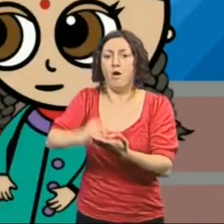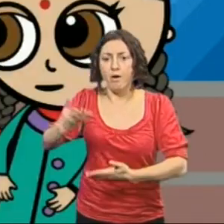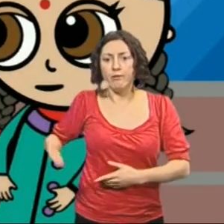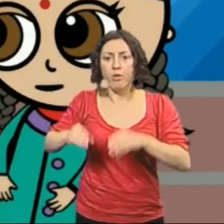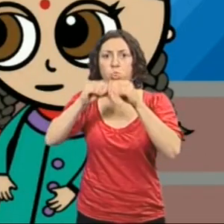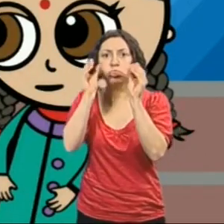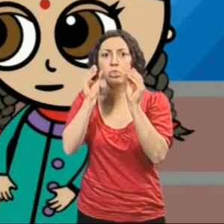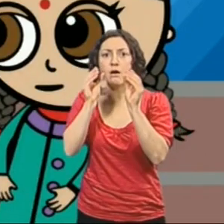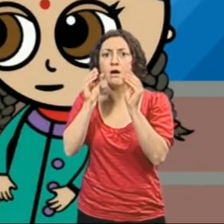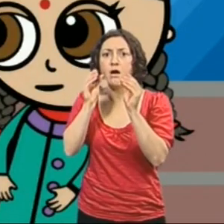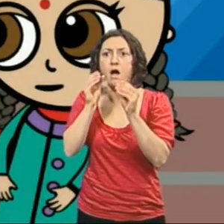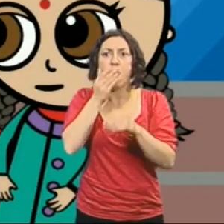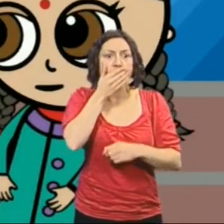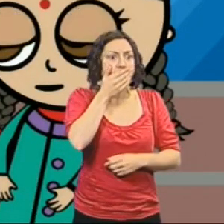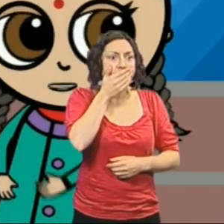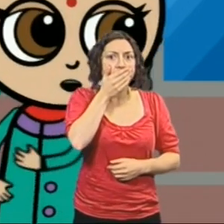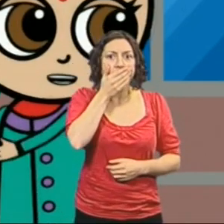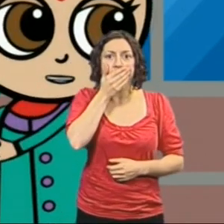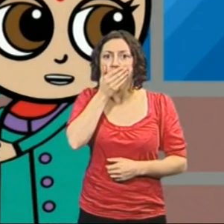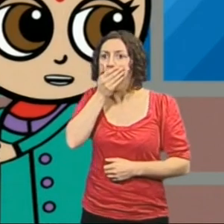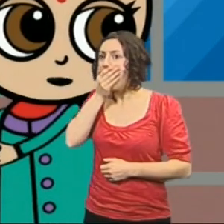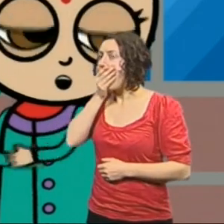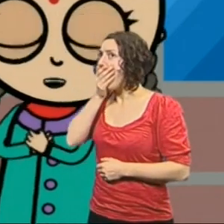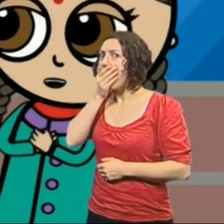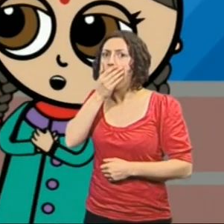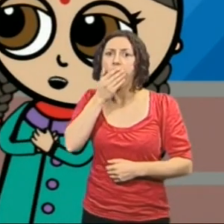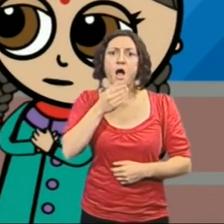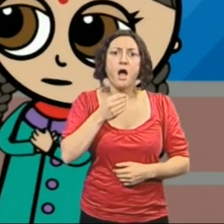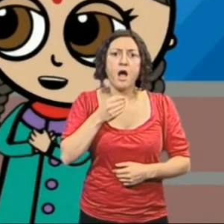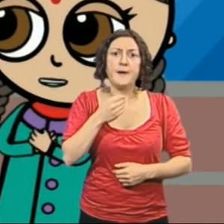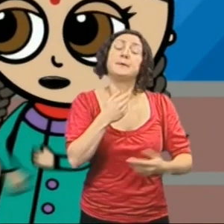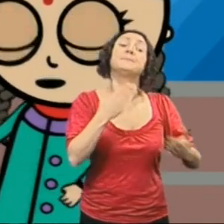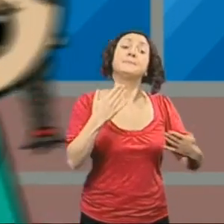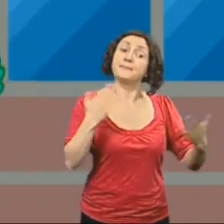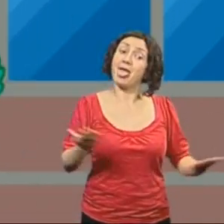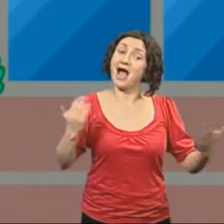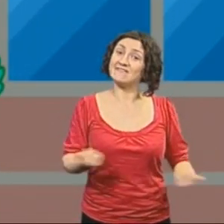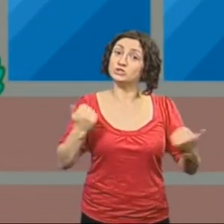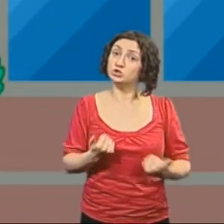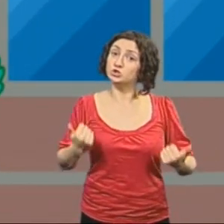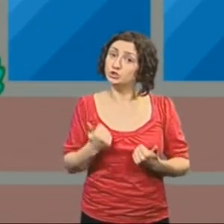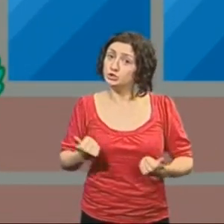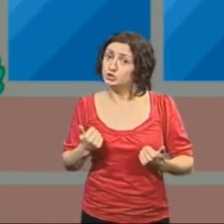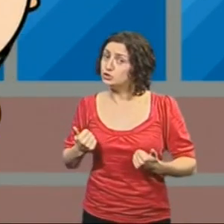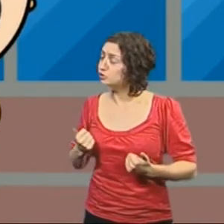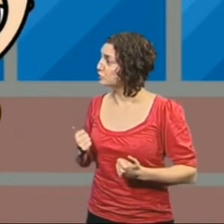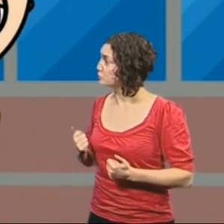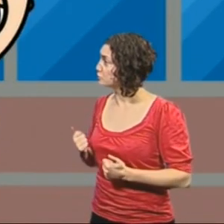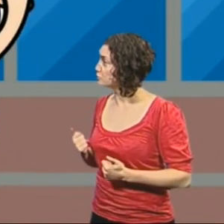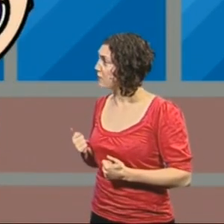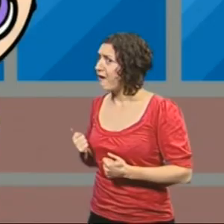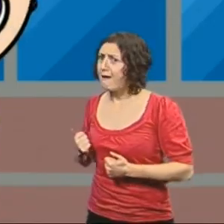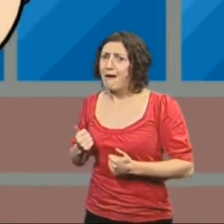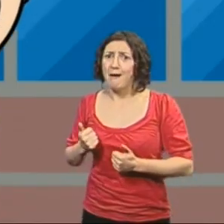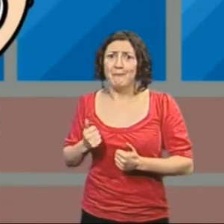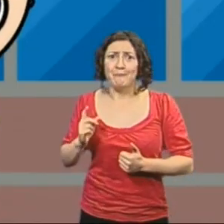broken. Oh, no! Come inside, you two. Playtime's over. What am I